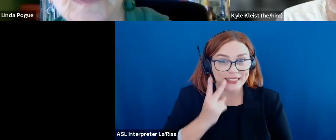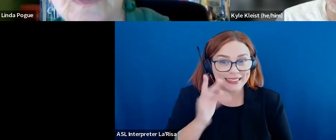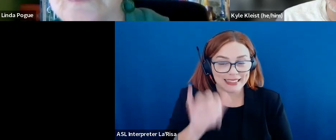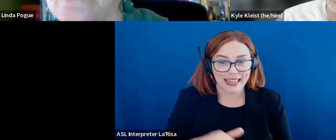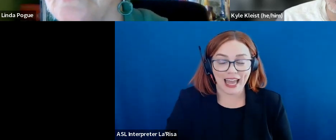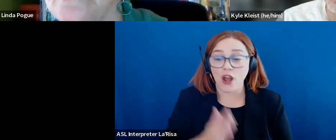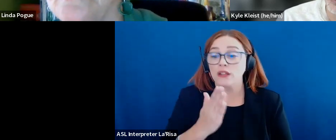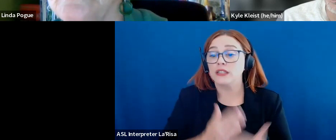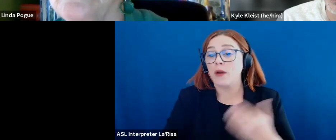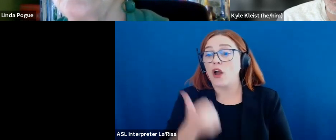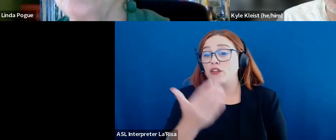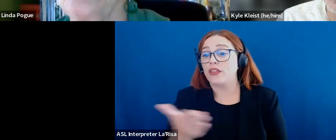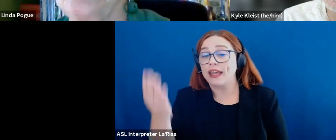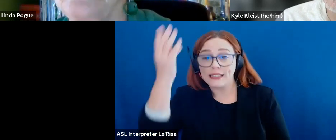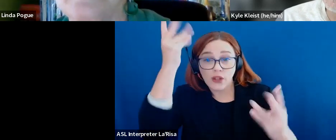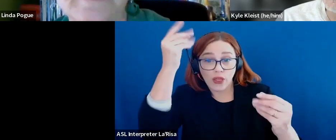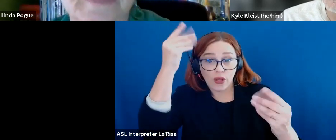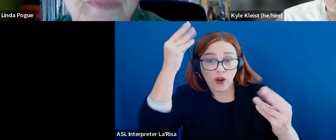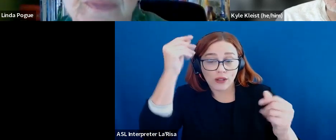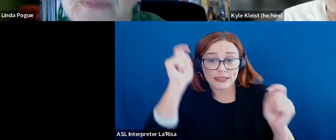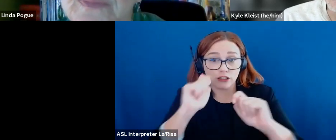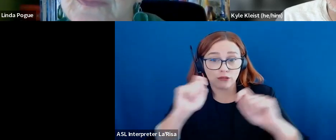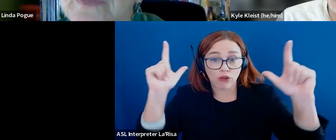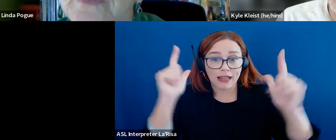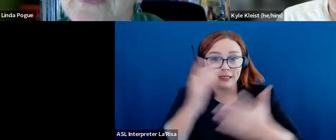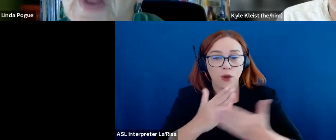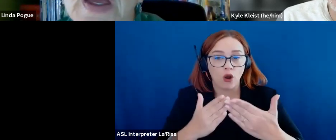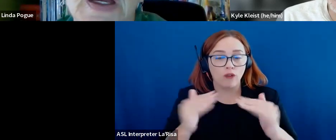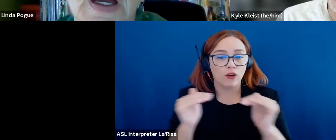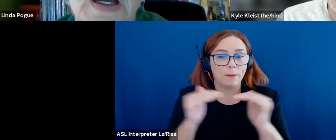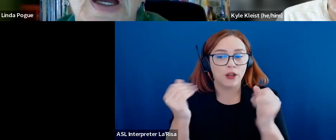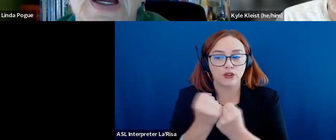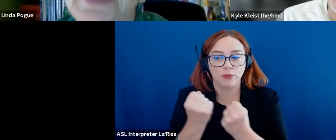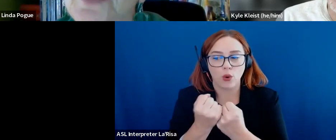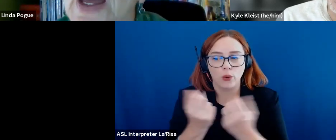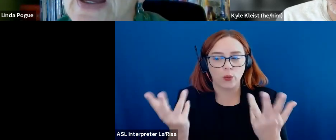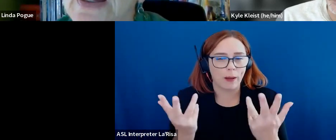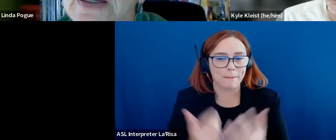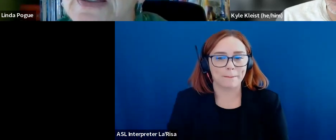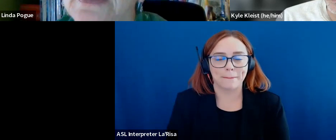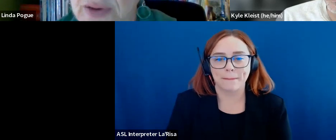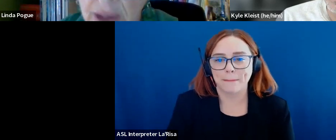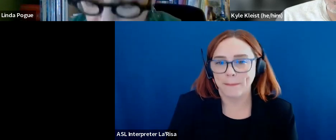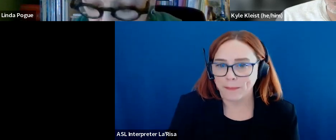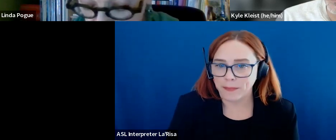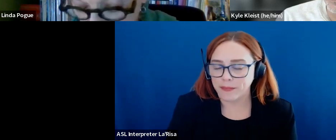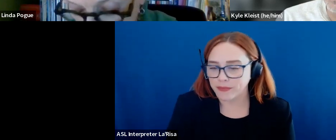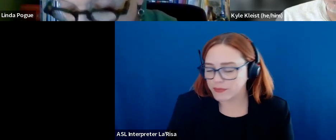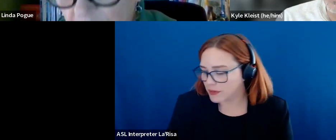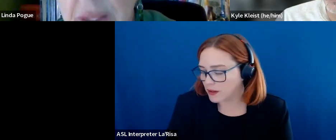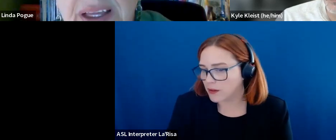surprising elements of peer support programs? We don't have know how- Joel. that Okay,